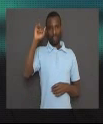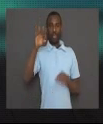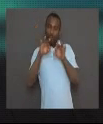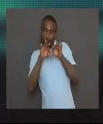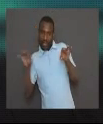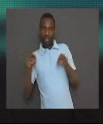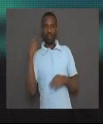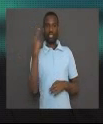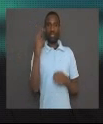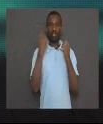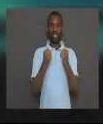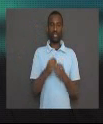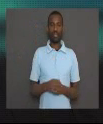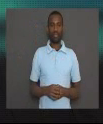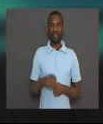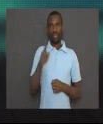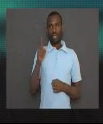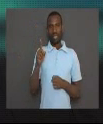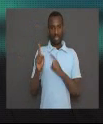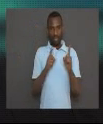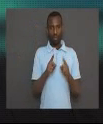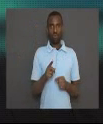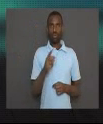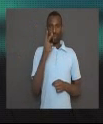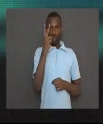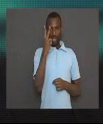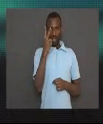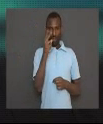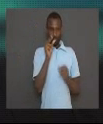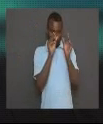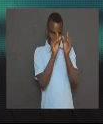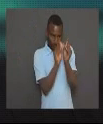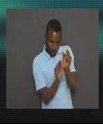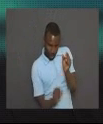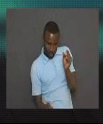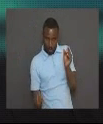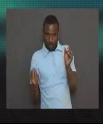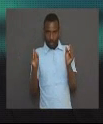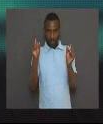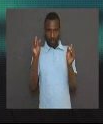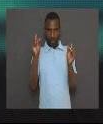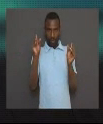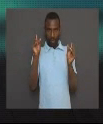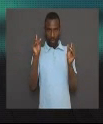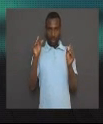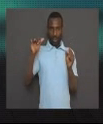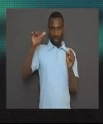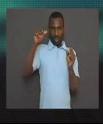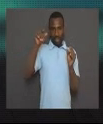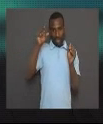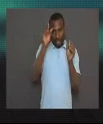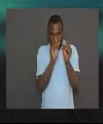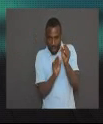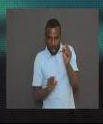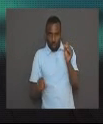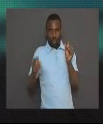Venturi meter uses a length of tube with one or more wide sections and